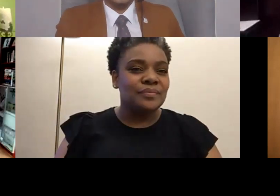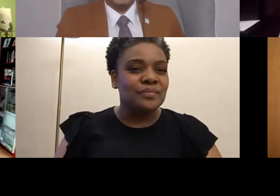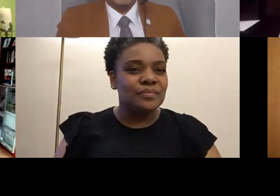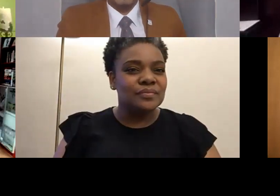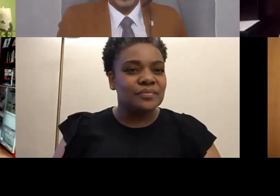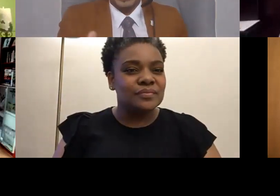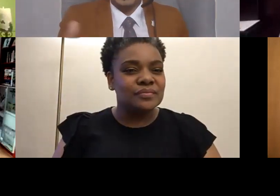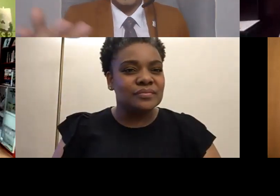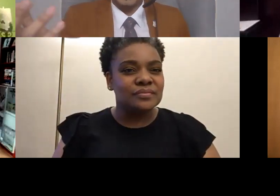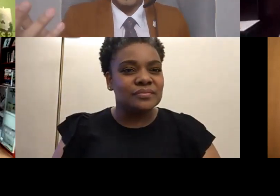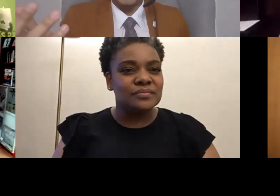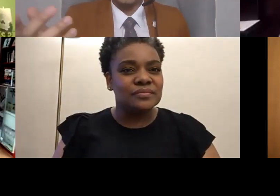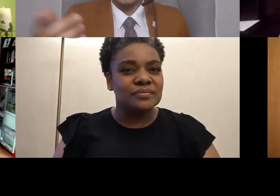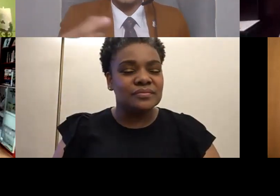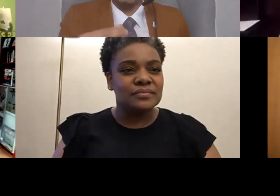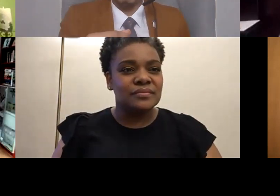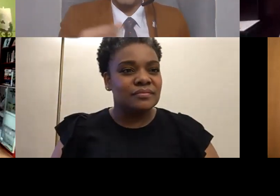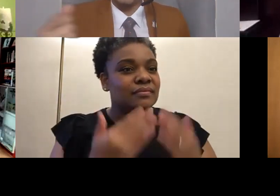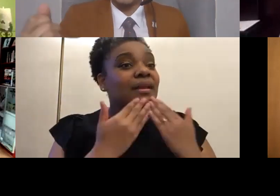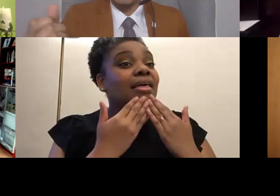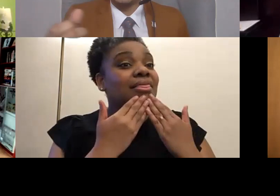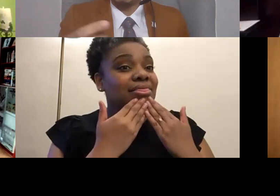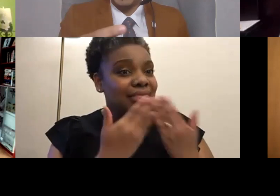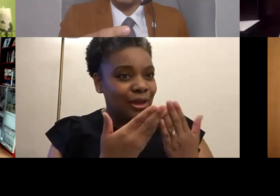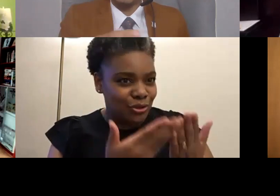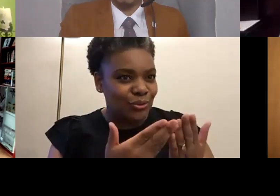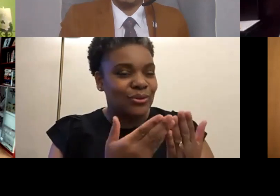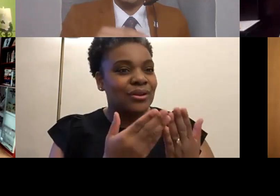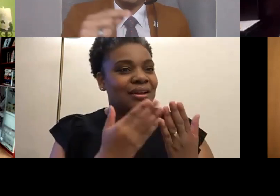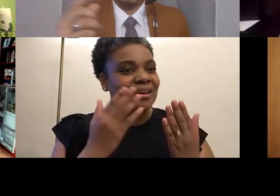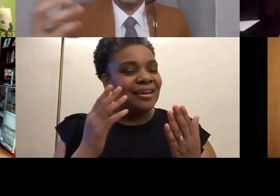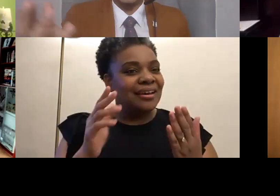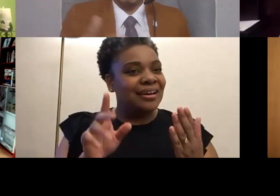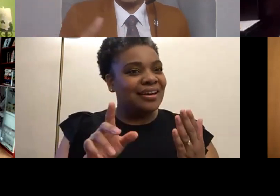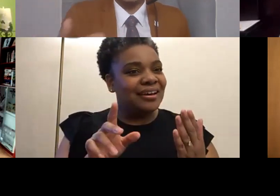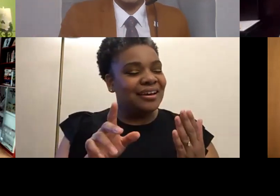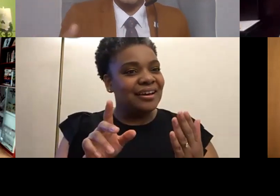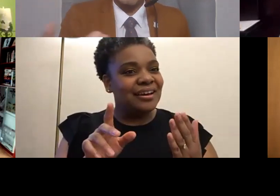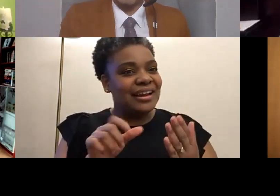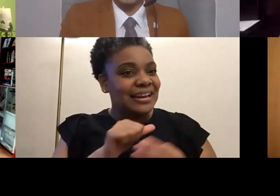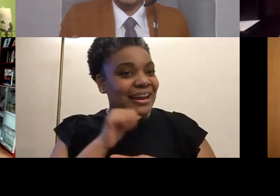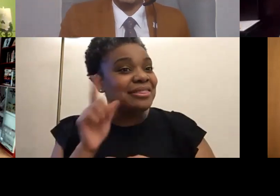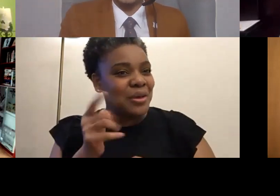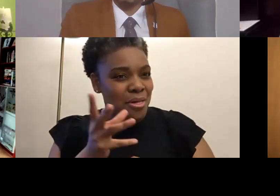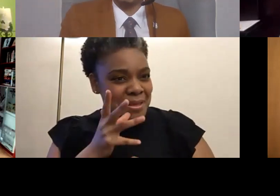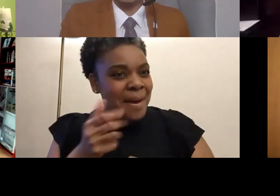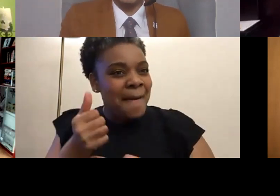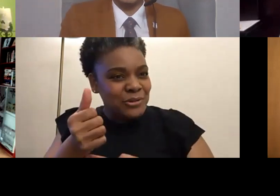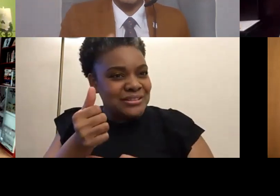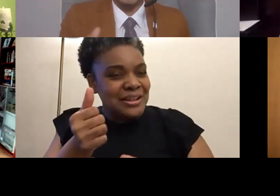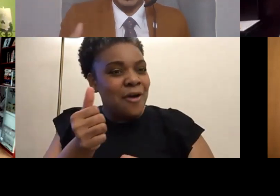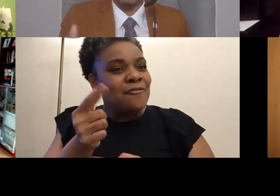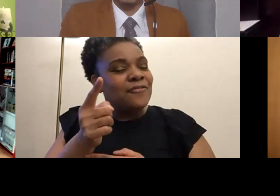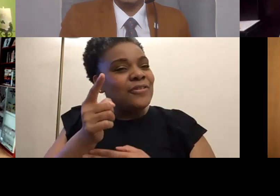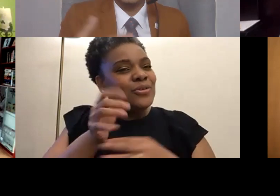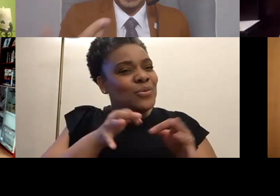Thank you. And you're not the only mother here on this panel. You did mention earlier, I believe we talked a